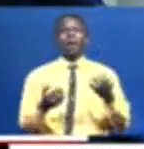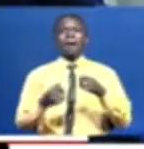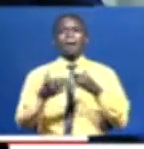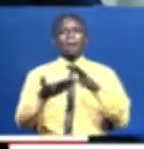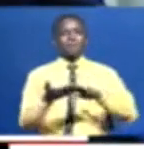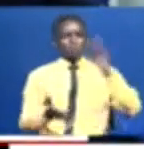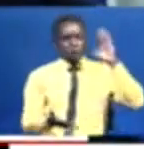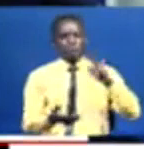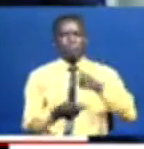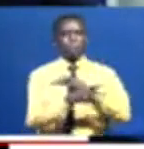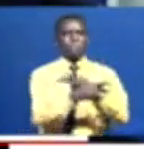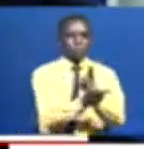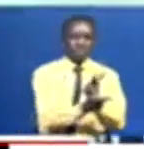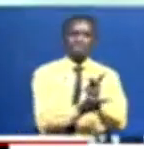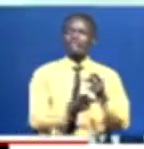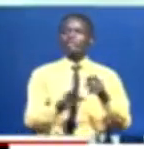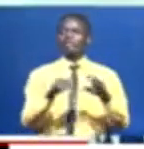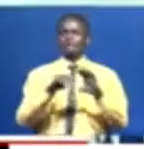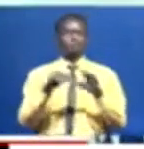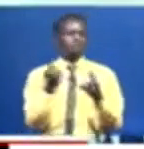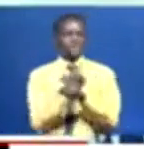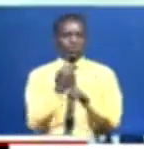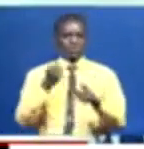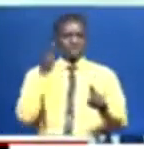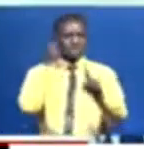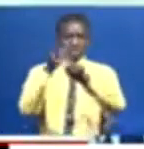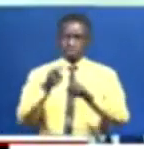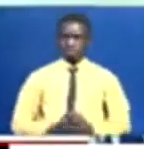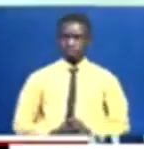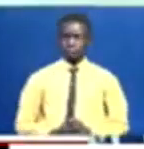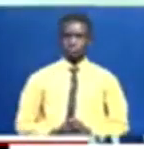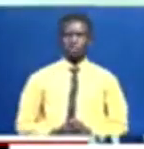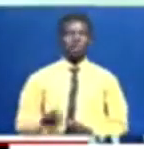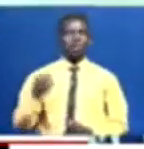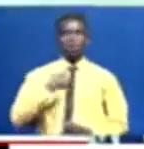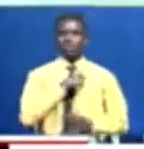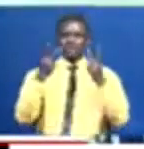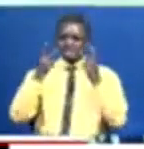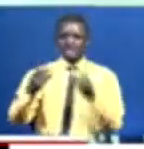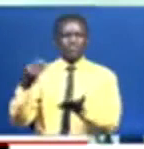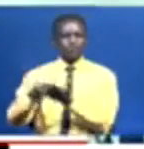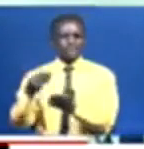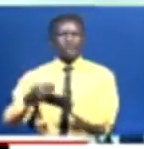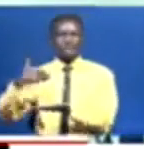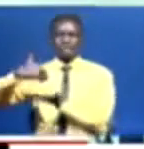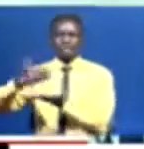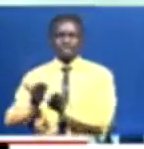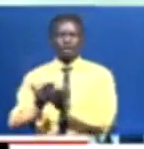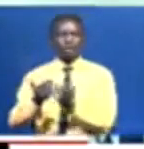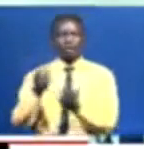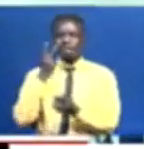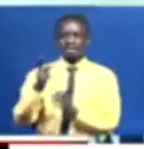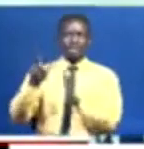productive and non-malicious intent. We have seen the financial sector, you know, bear the brunt, or rather it's the low-hanging